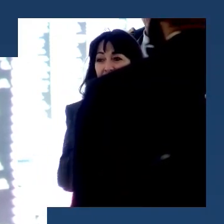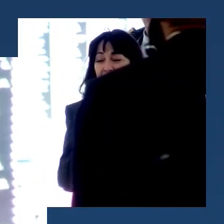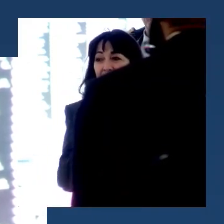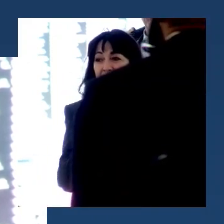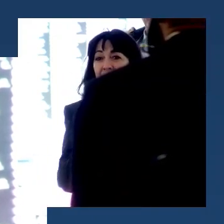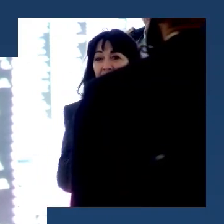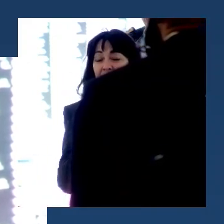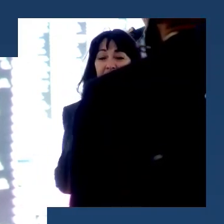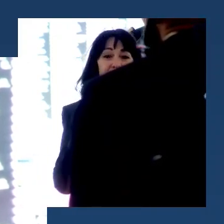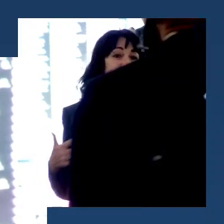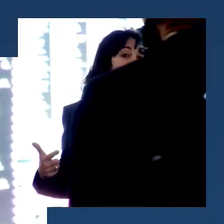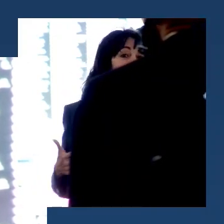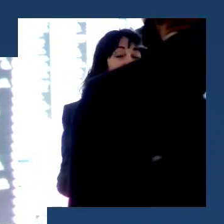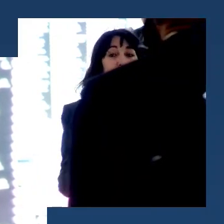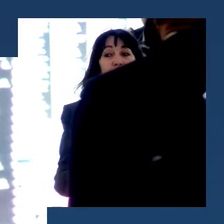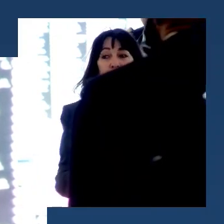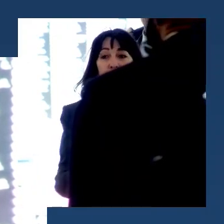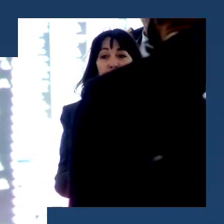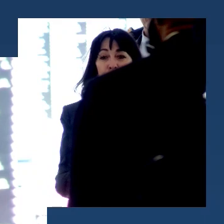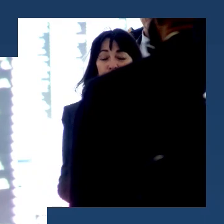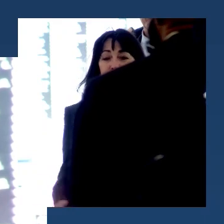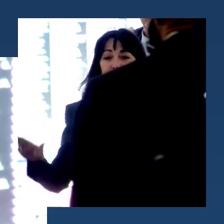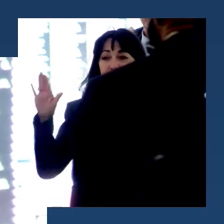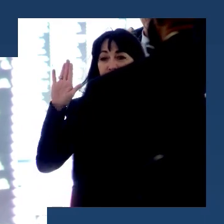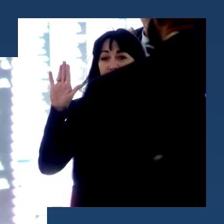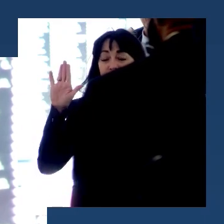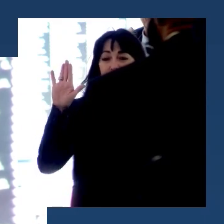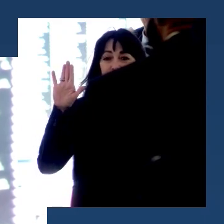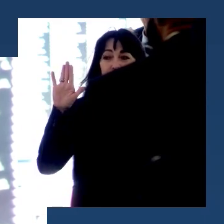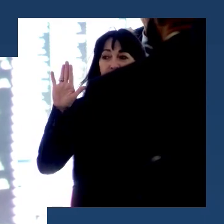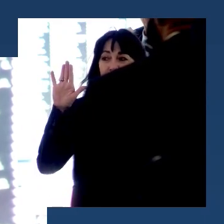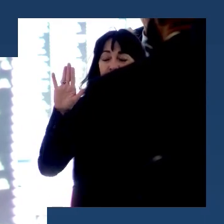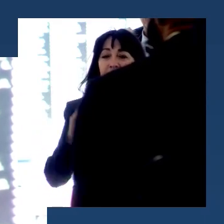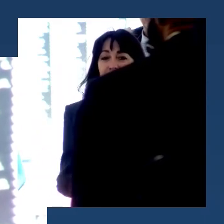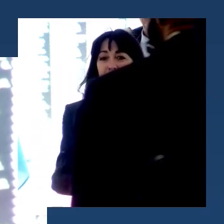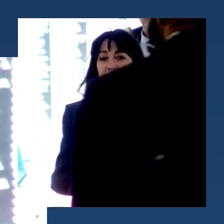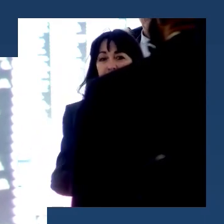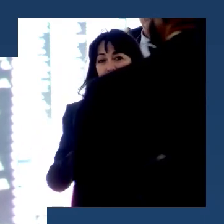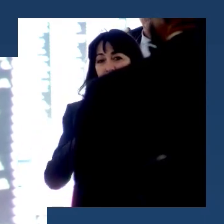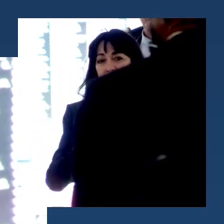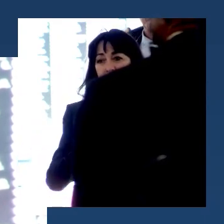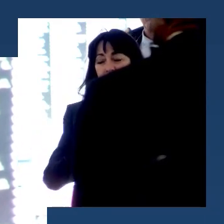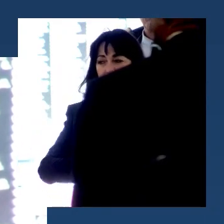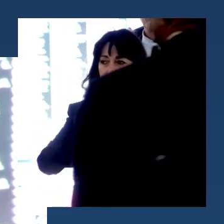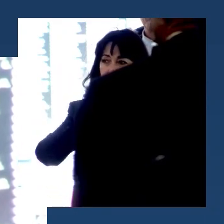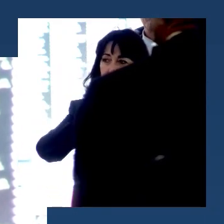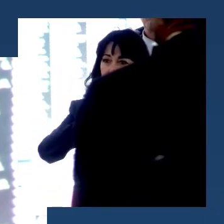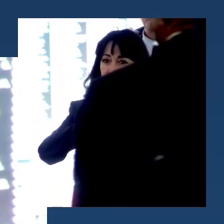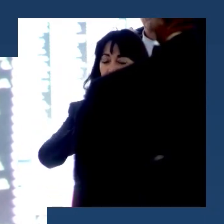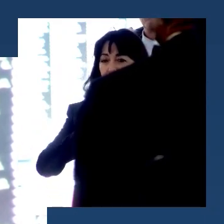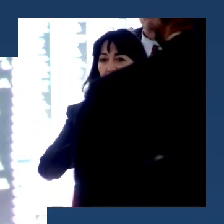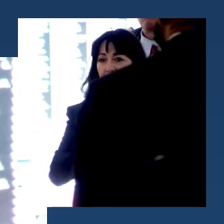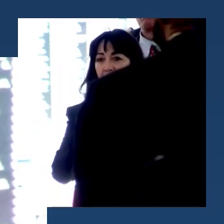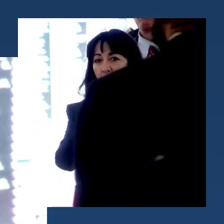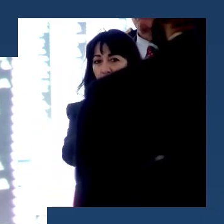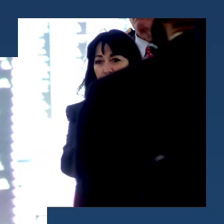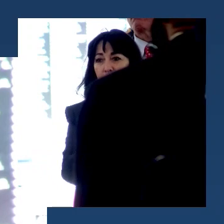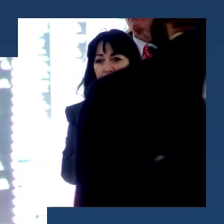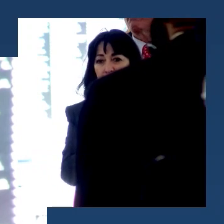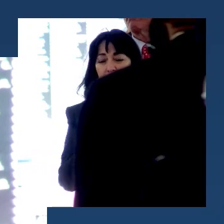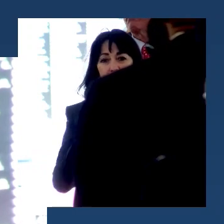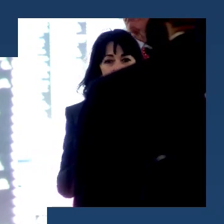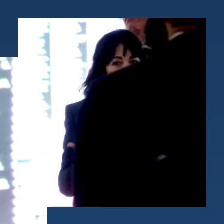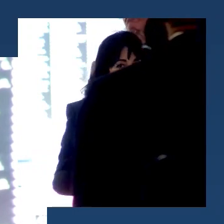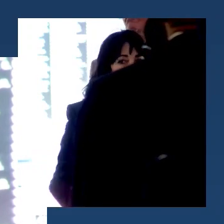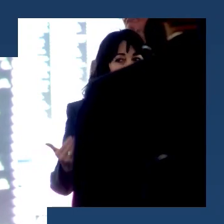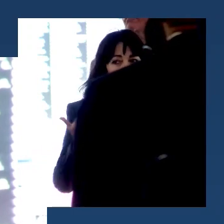when I first raised my hand to defend the country and Constitution. I've done it many times since, and so have you.